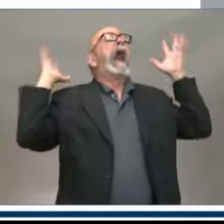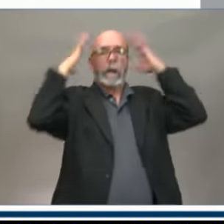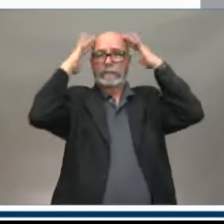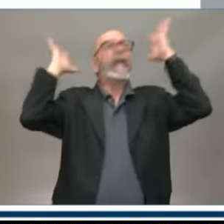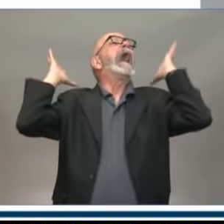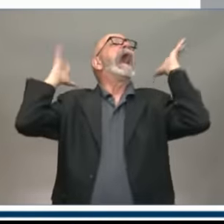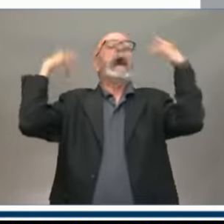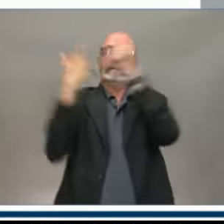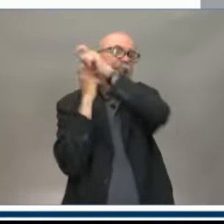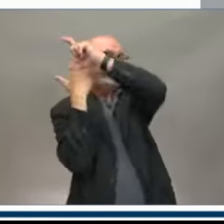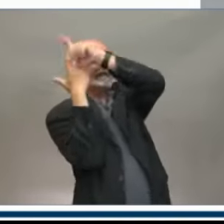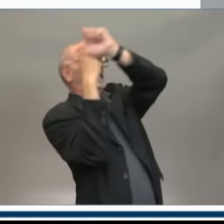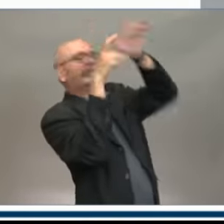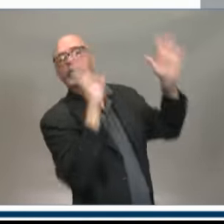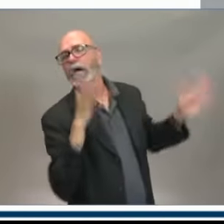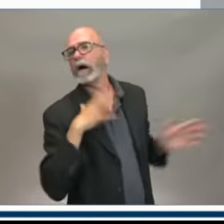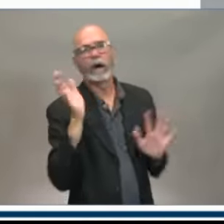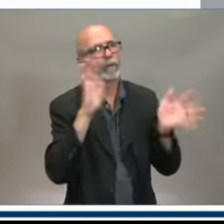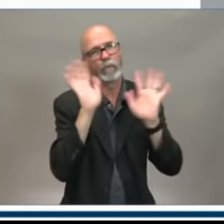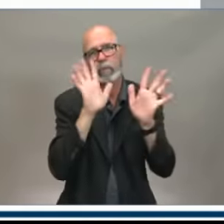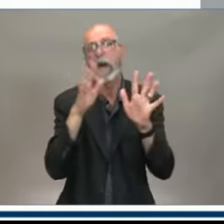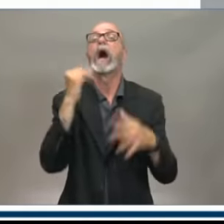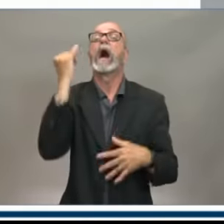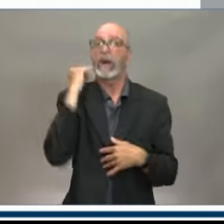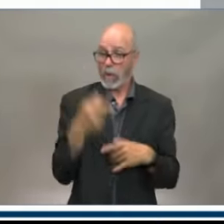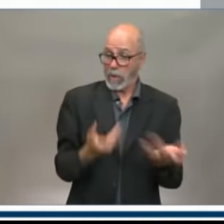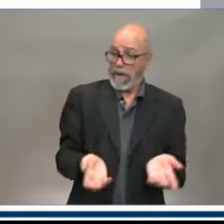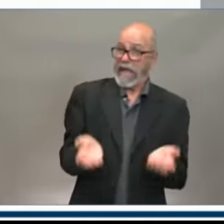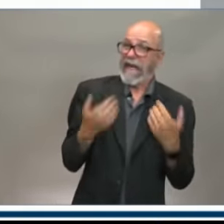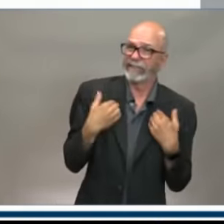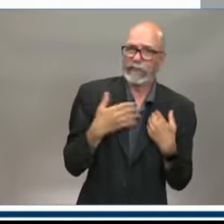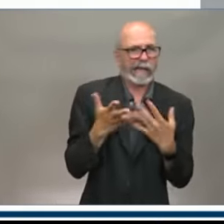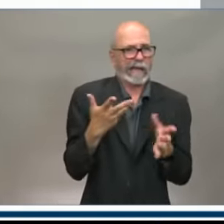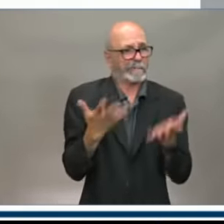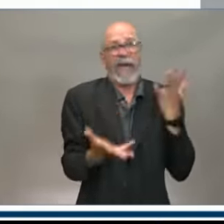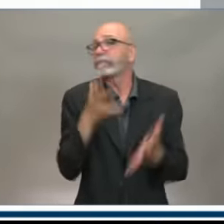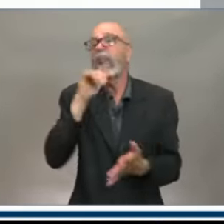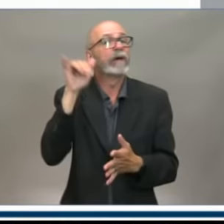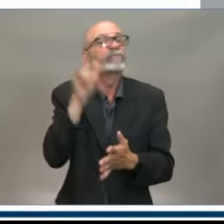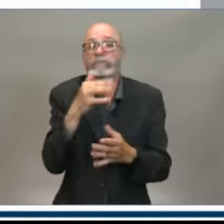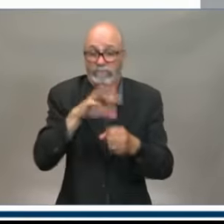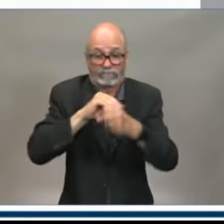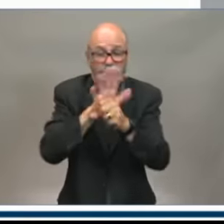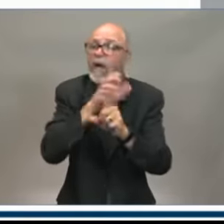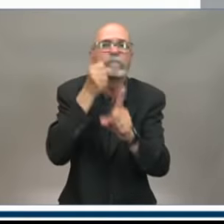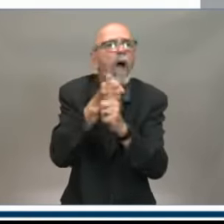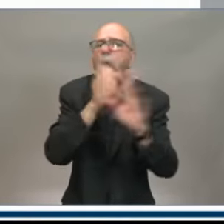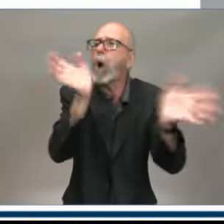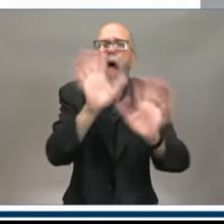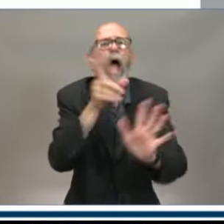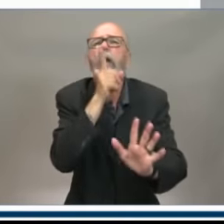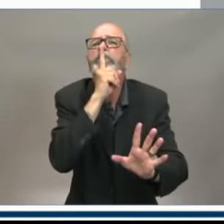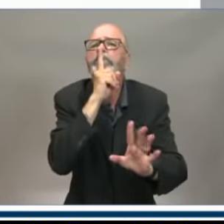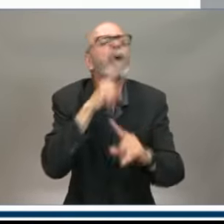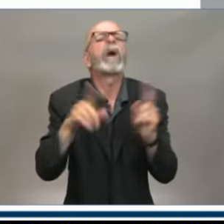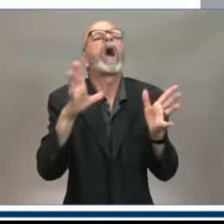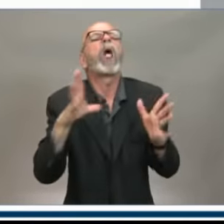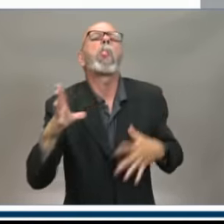In all likelihood, if you have these symptoms, it's not because of COVID, but it's very important that we test you to rule out